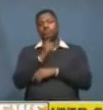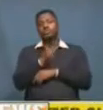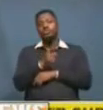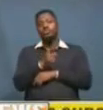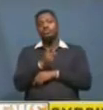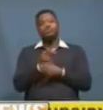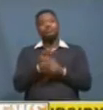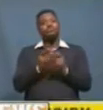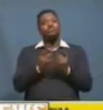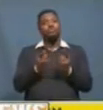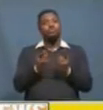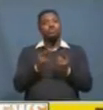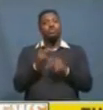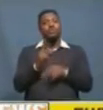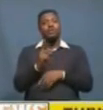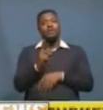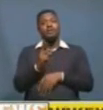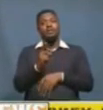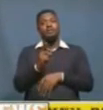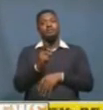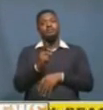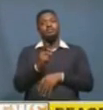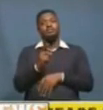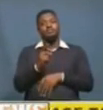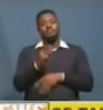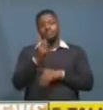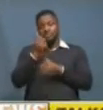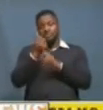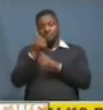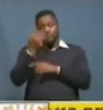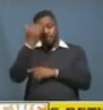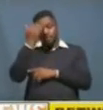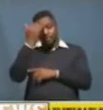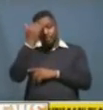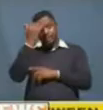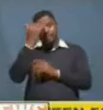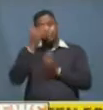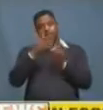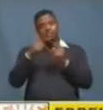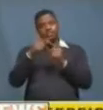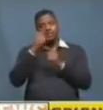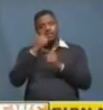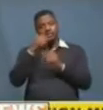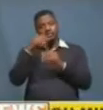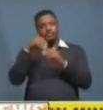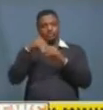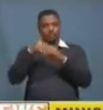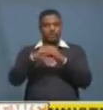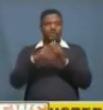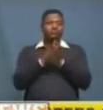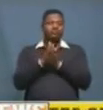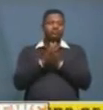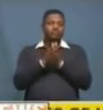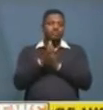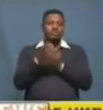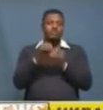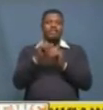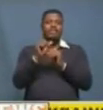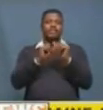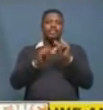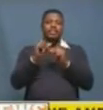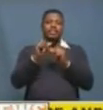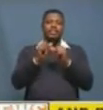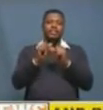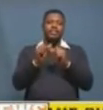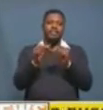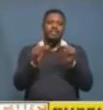So when there's a deliberate and intentional effort to get girls to be interested in an area